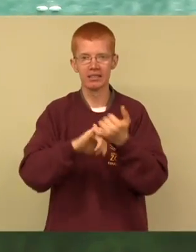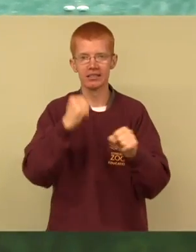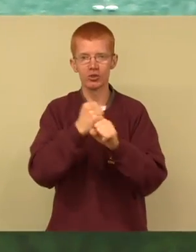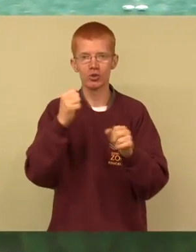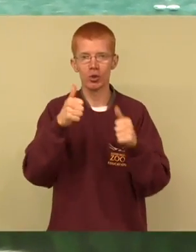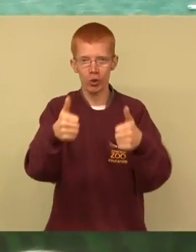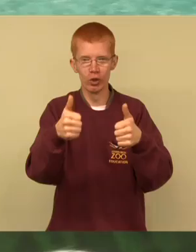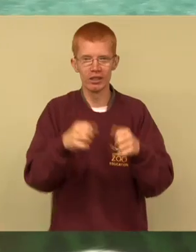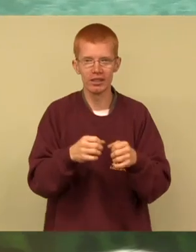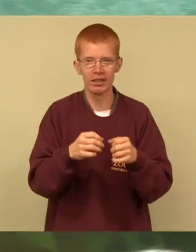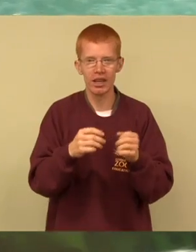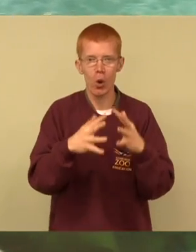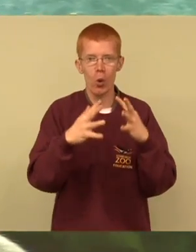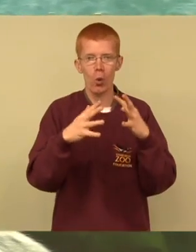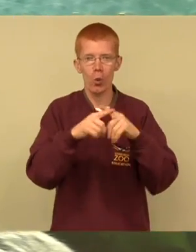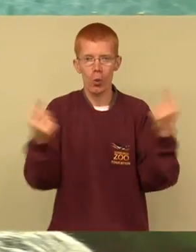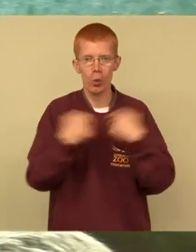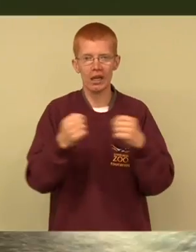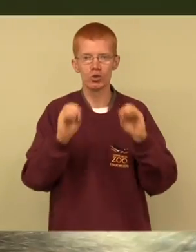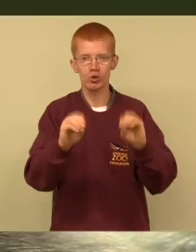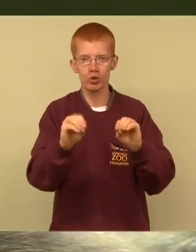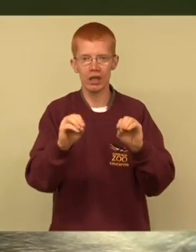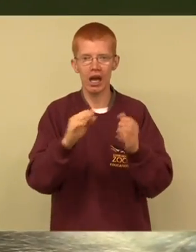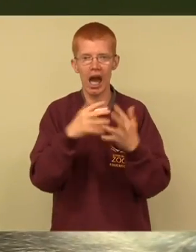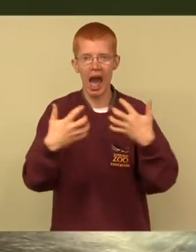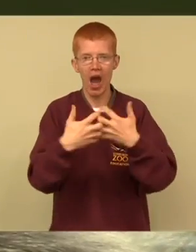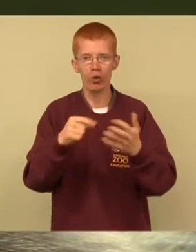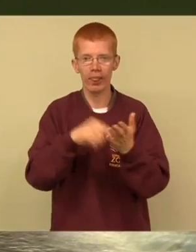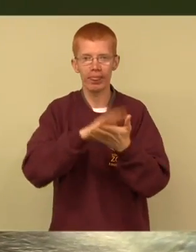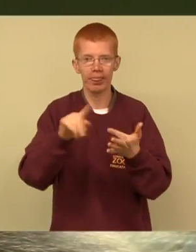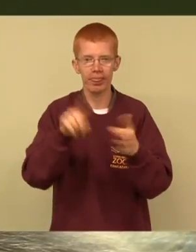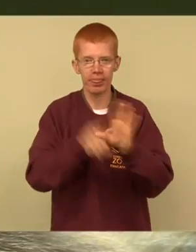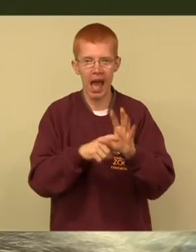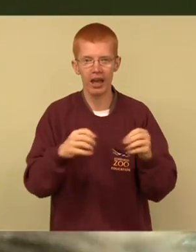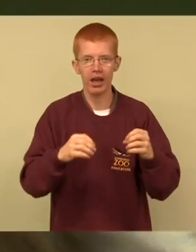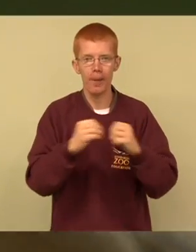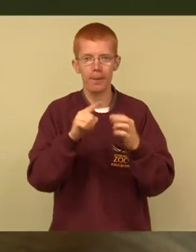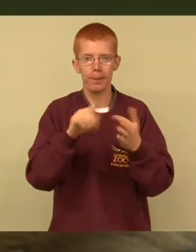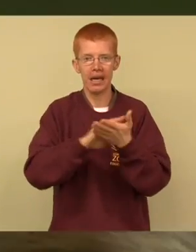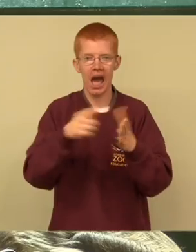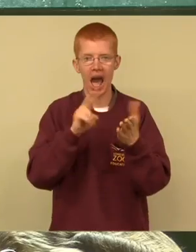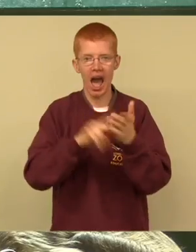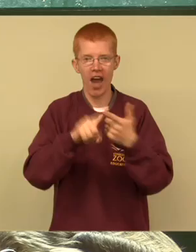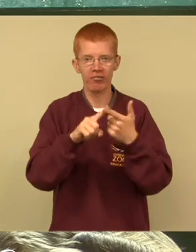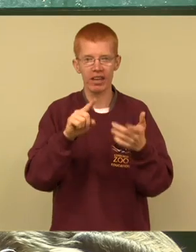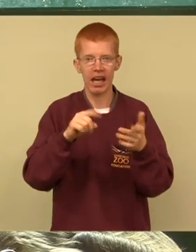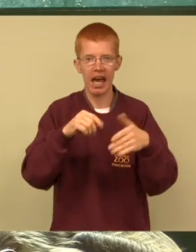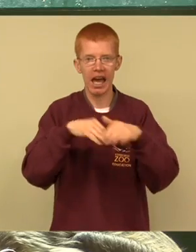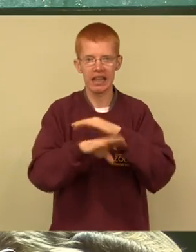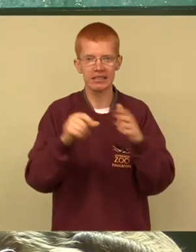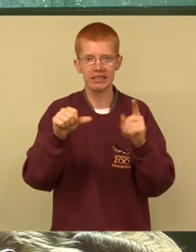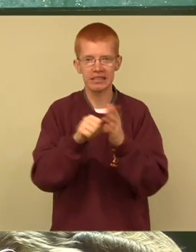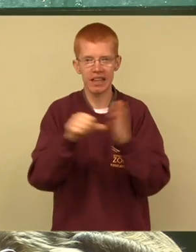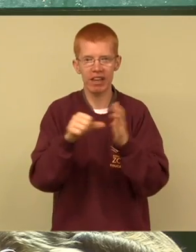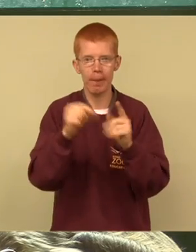because they like to huddle together when they sleep. So when we realised that there weren't so many of these, we made sure that we added some extra